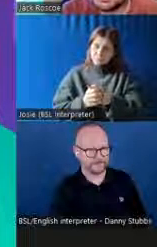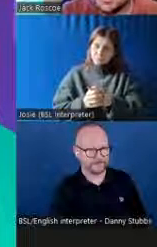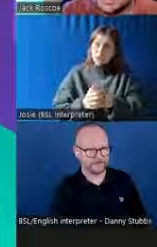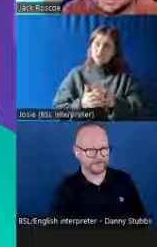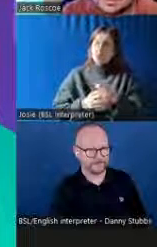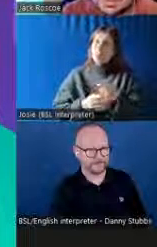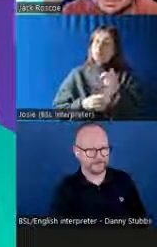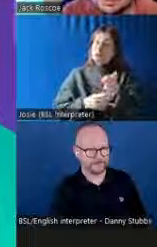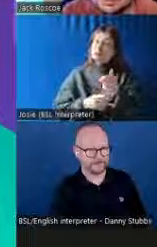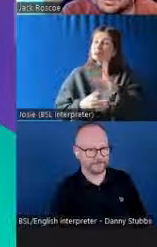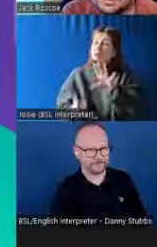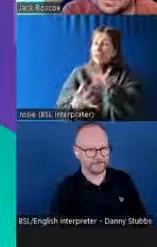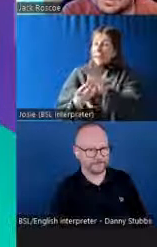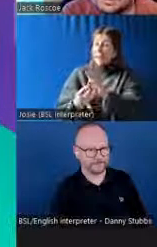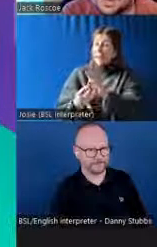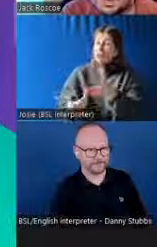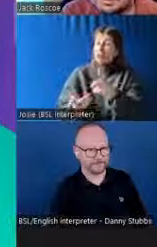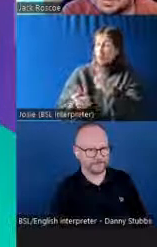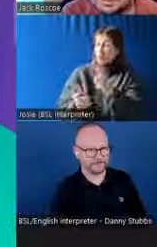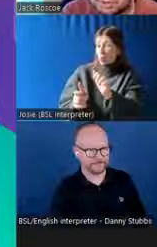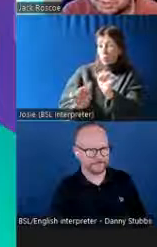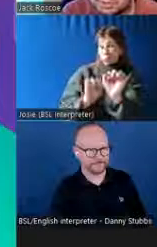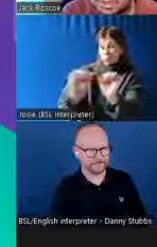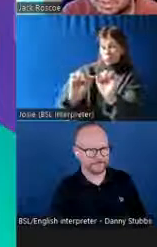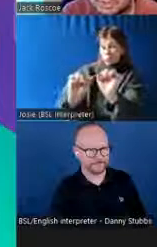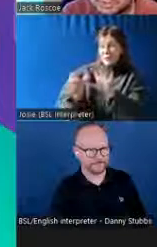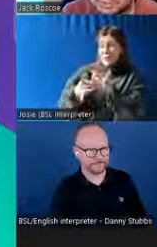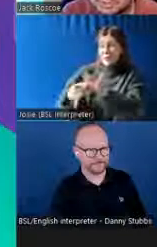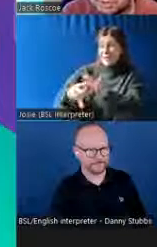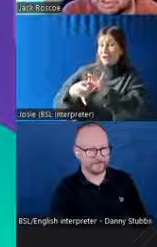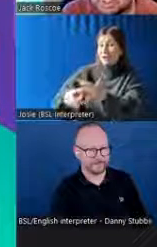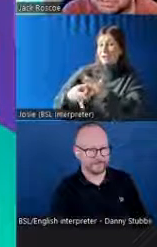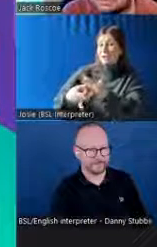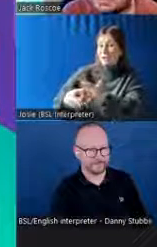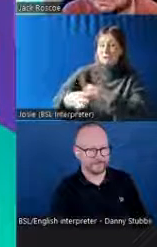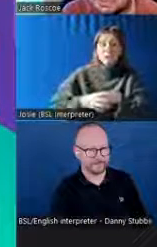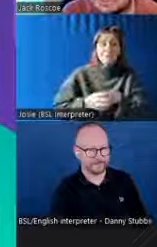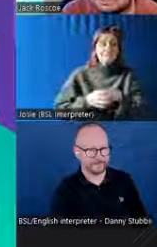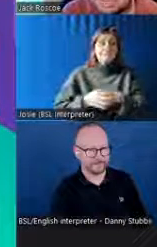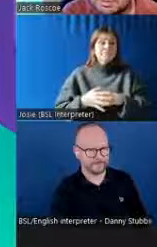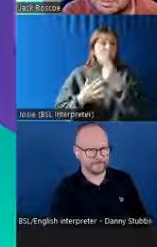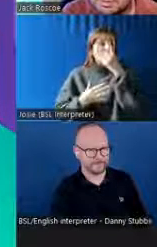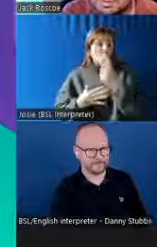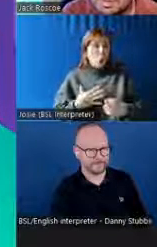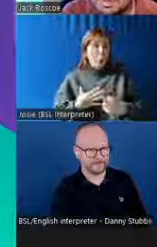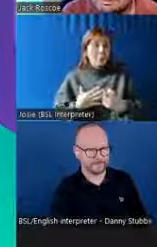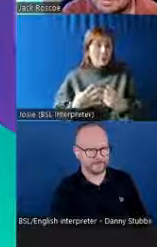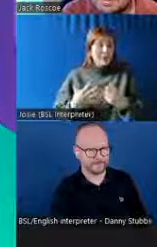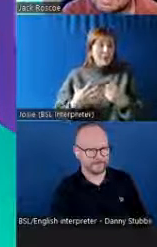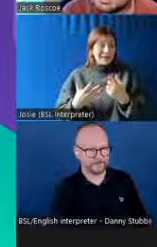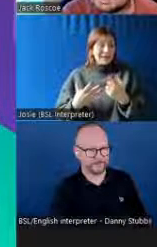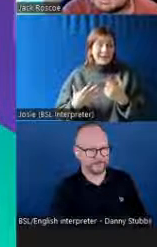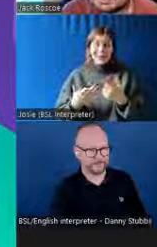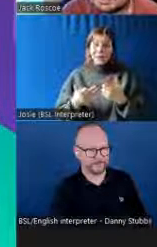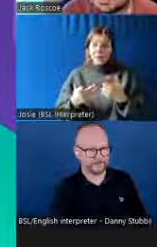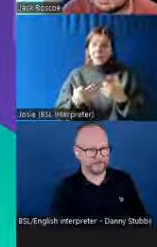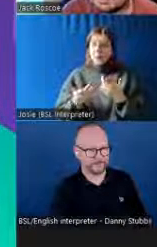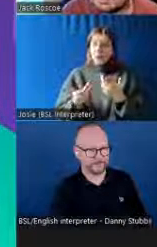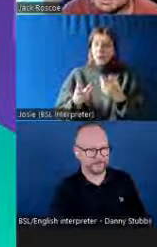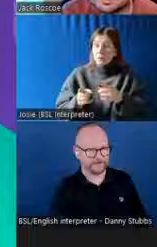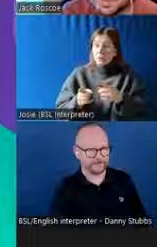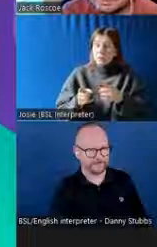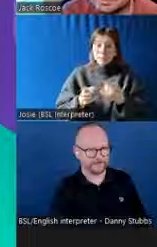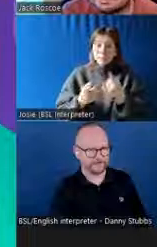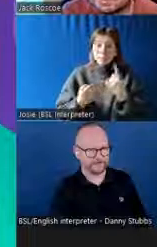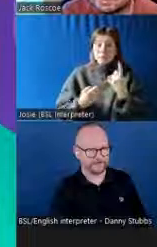engagement. So it's maybe having more engaging, enjoyable, or expressive methods. Maybe that's as simple as giving people